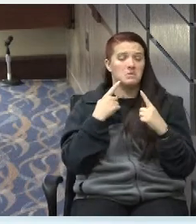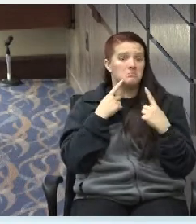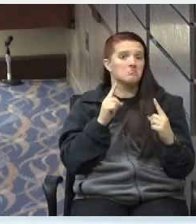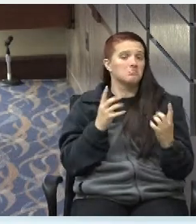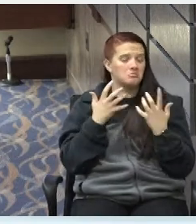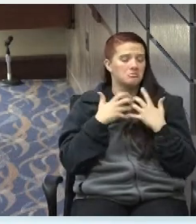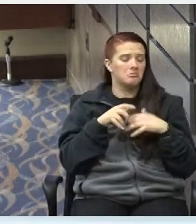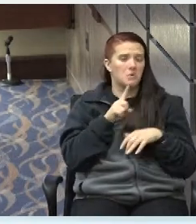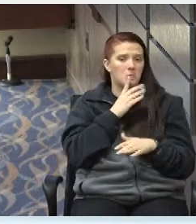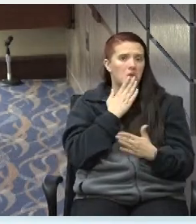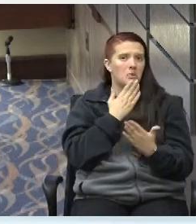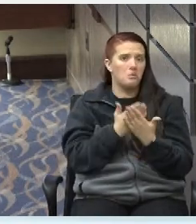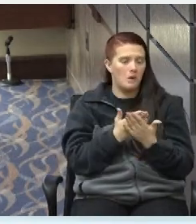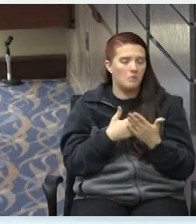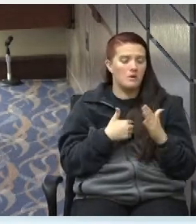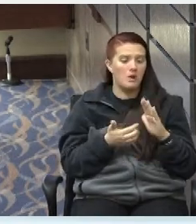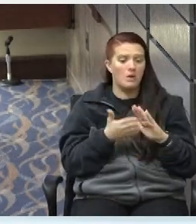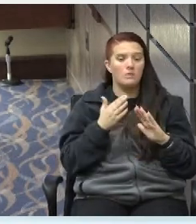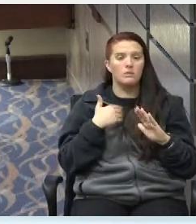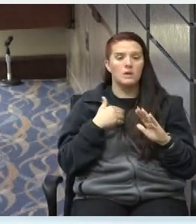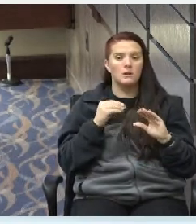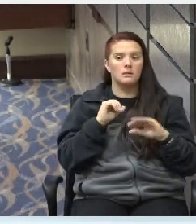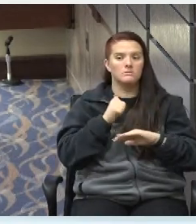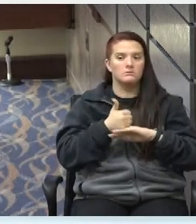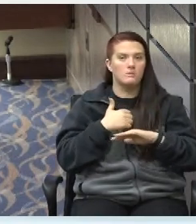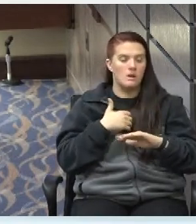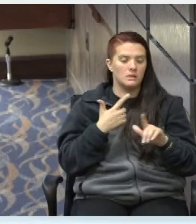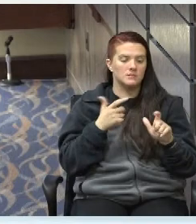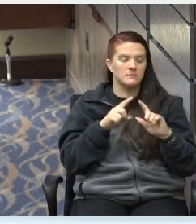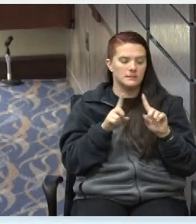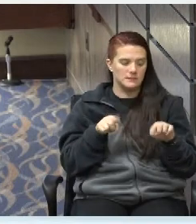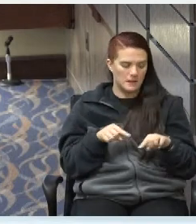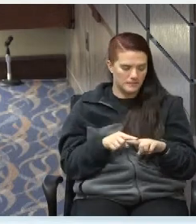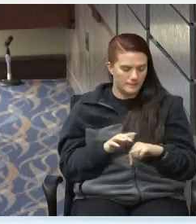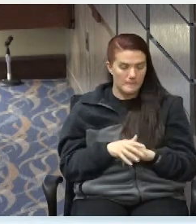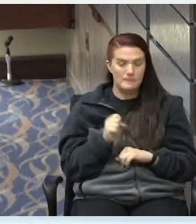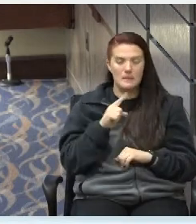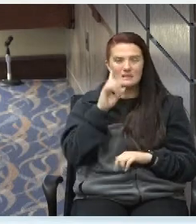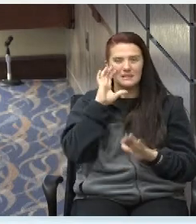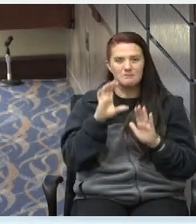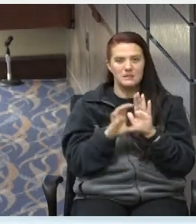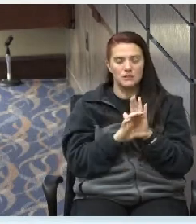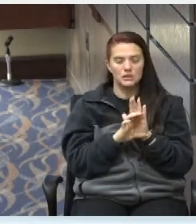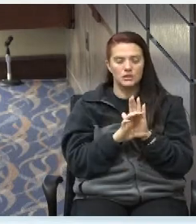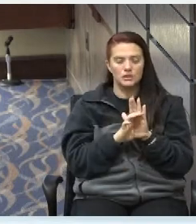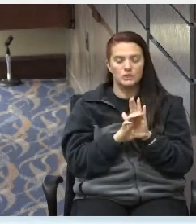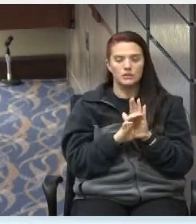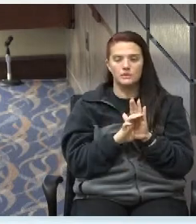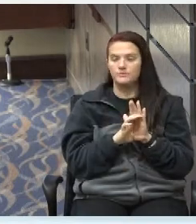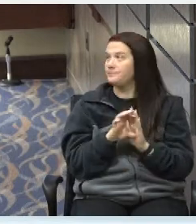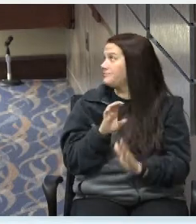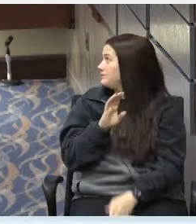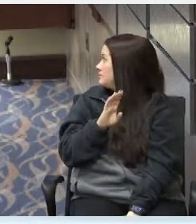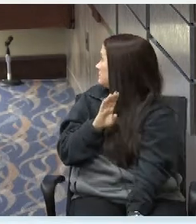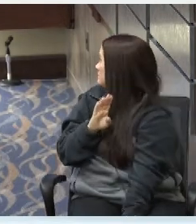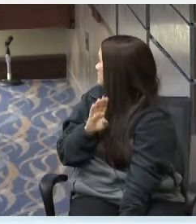well. And we put up radar speed signs. So here's a picture of the bulb outs that were existing. You see they're